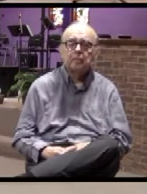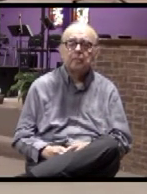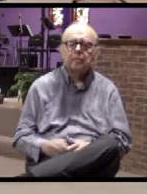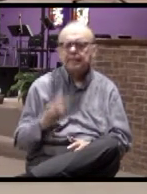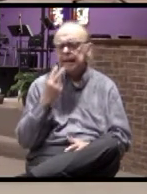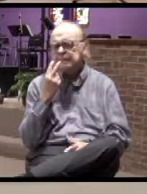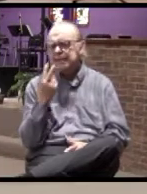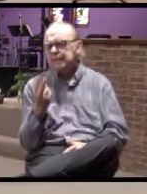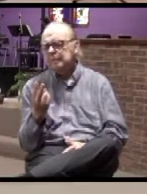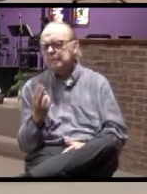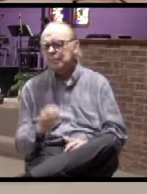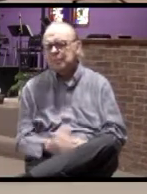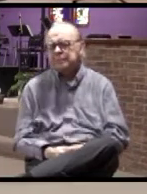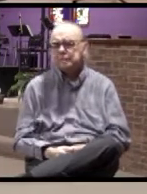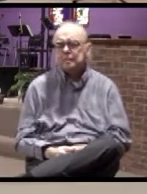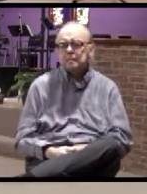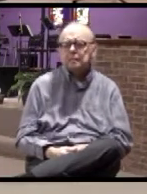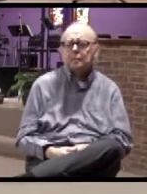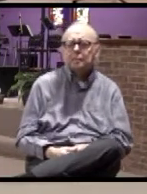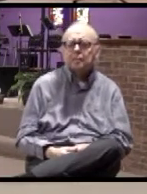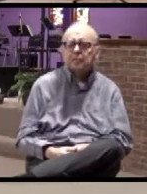You see,